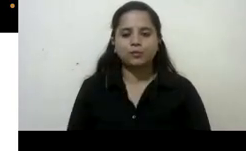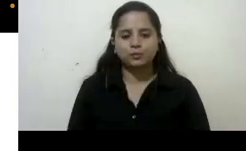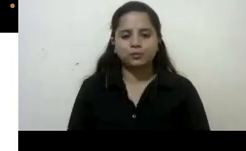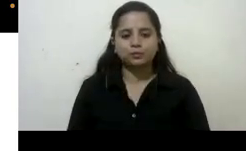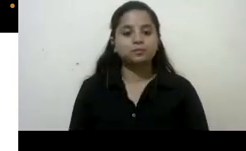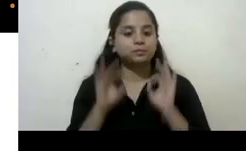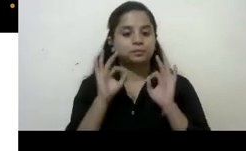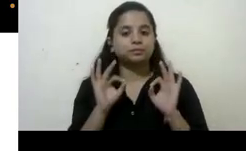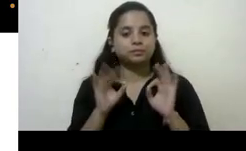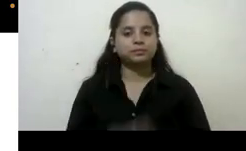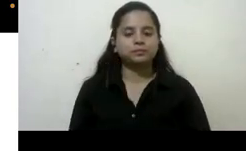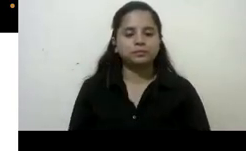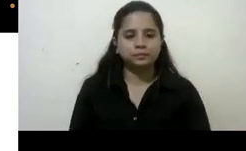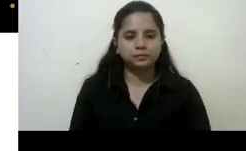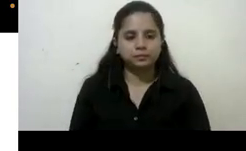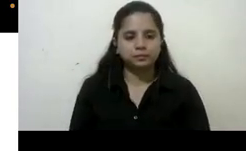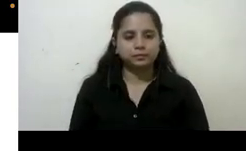Nice.